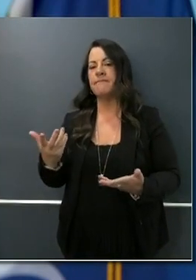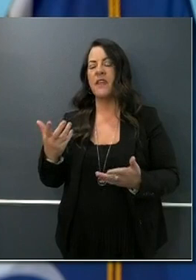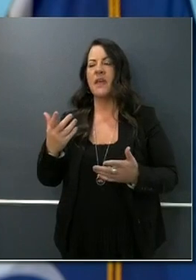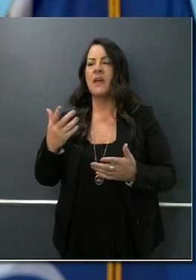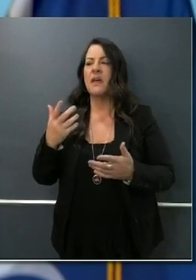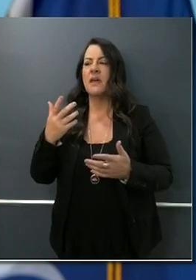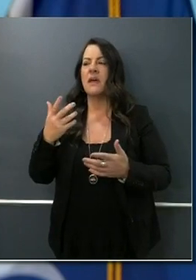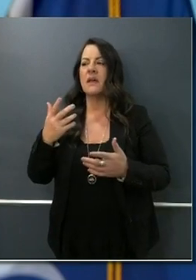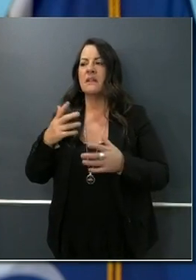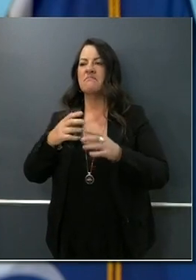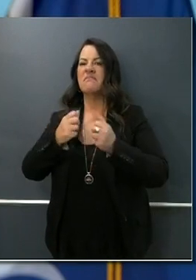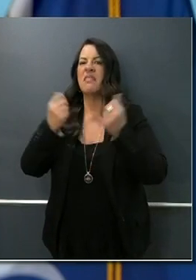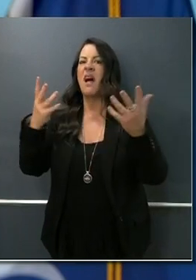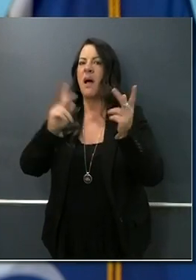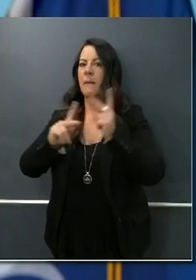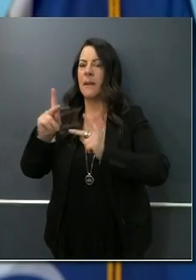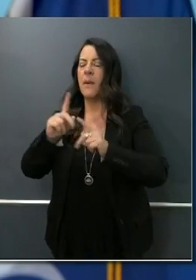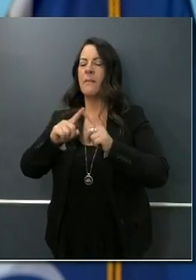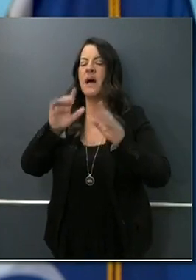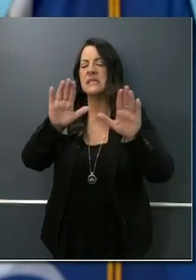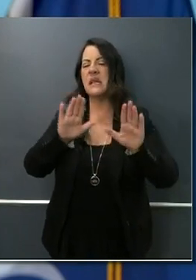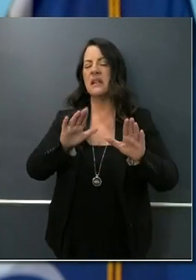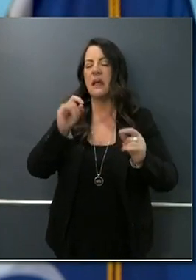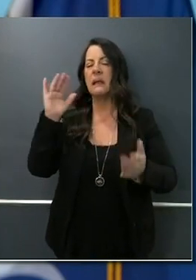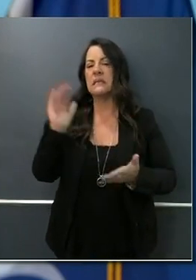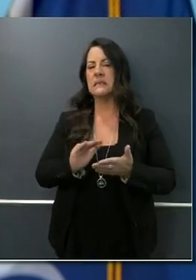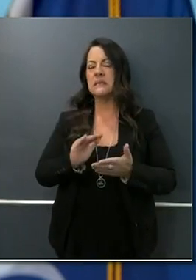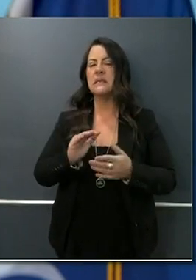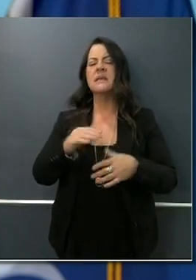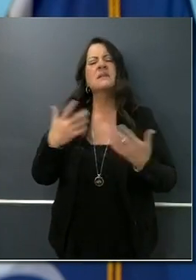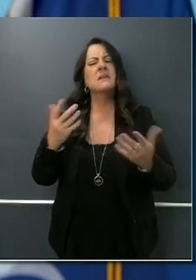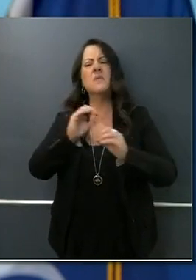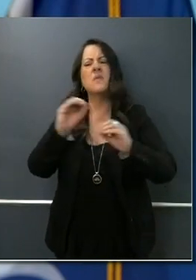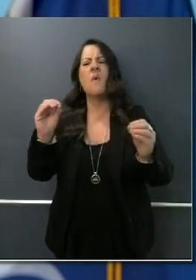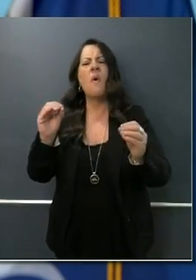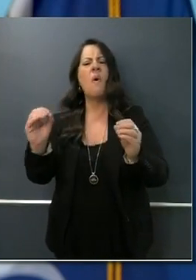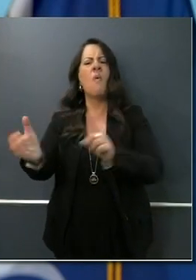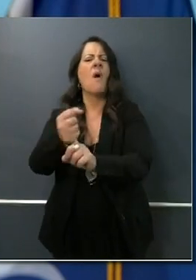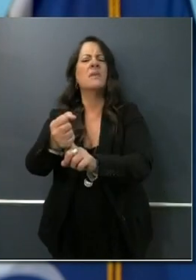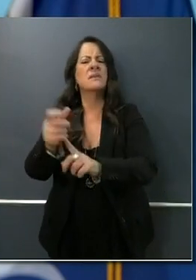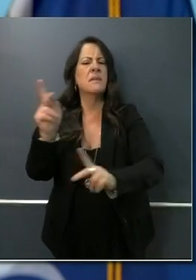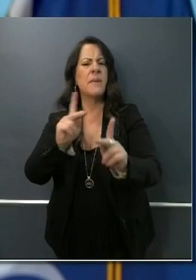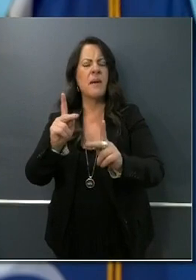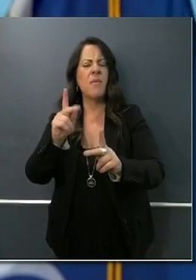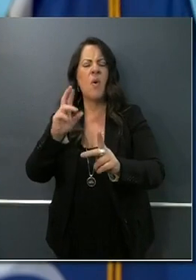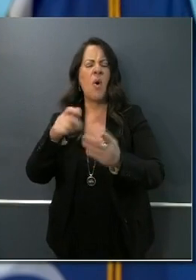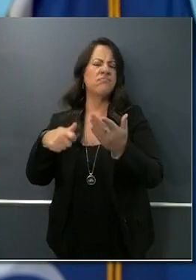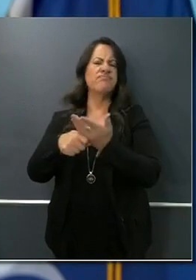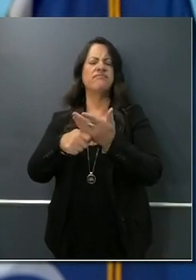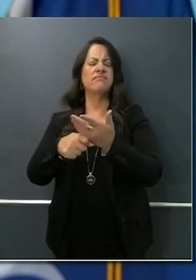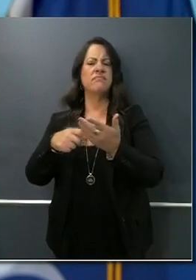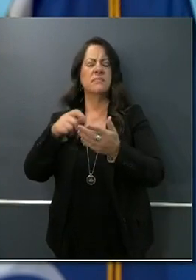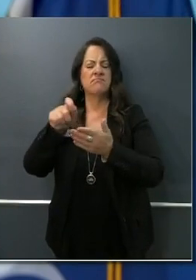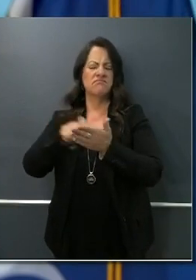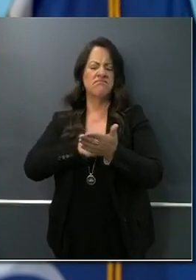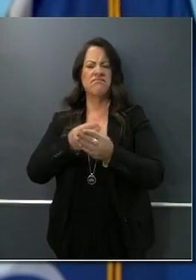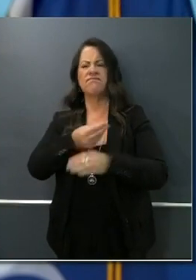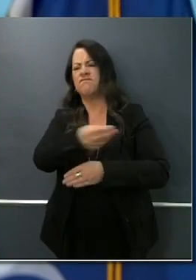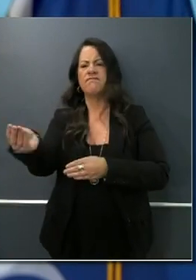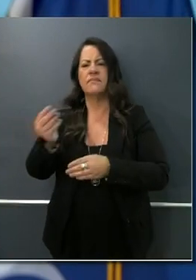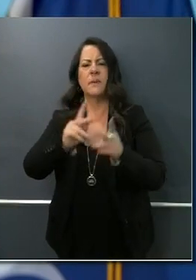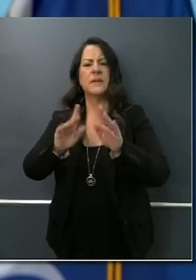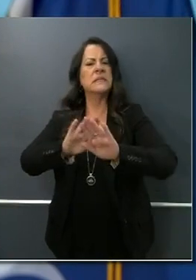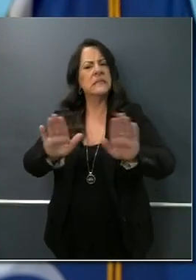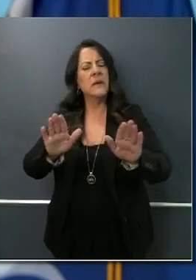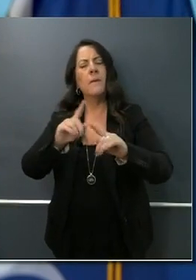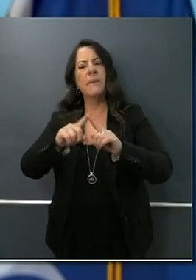for a multitude of reasons. There were no citations or arrests. There were a few warnings scattered all throughout the state